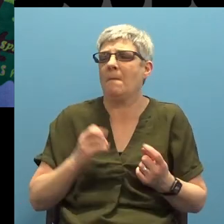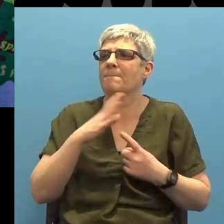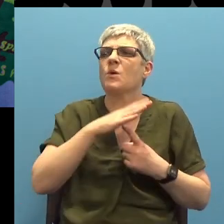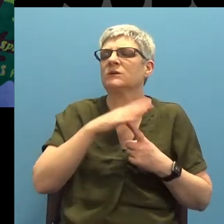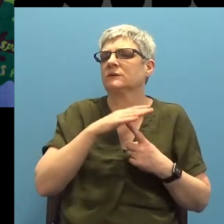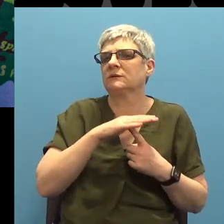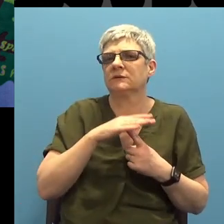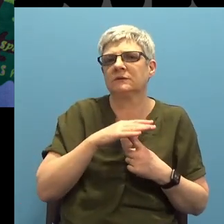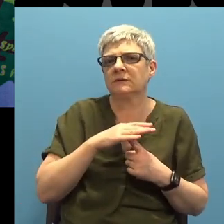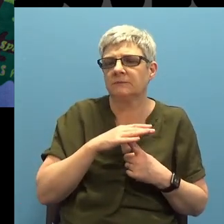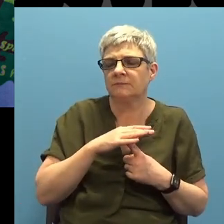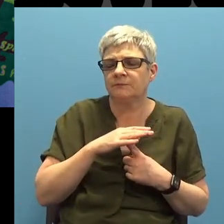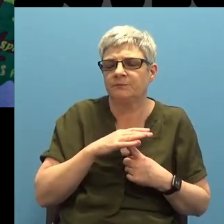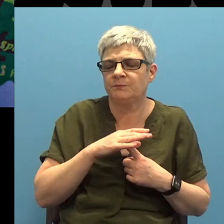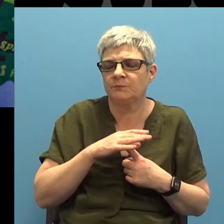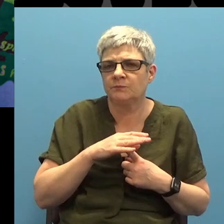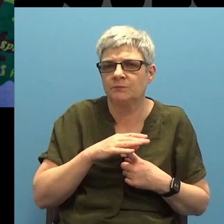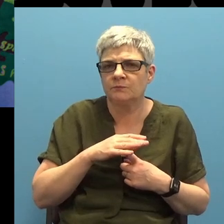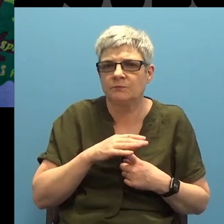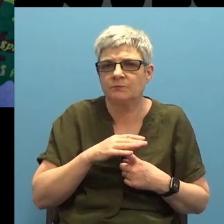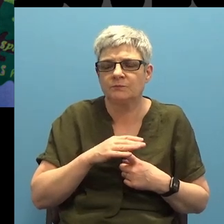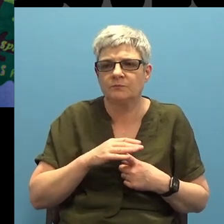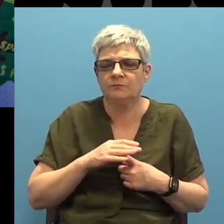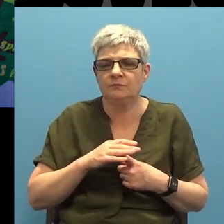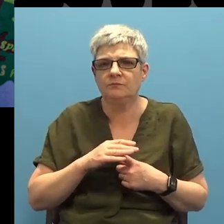or for us.